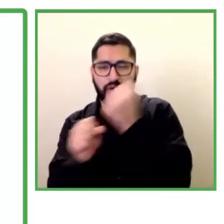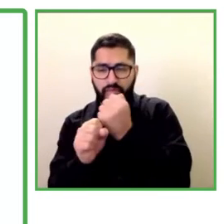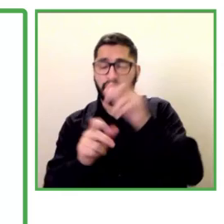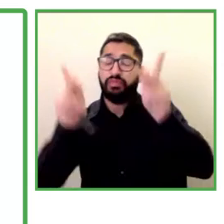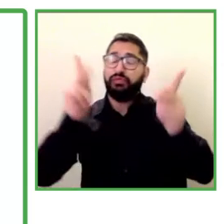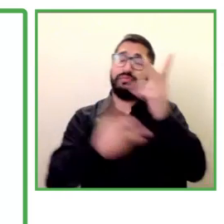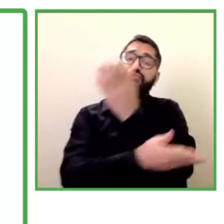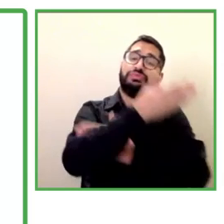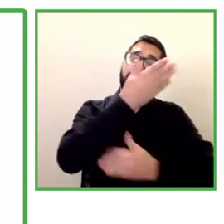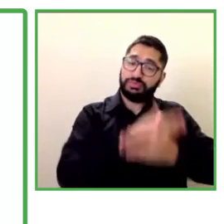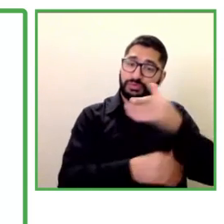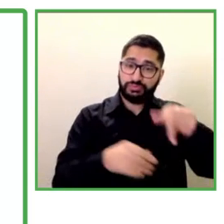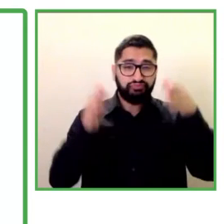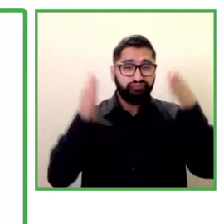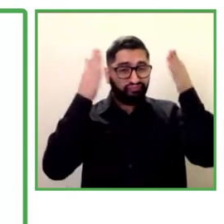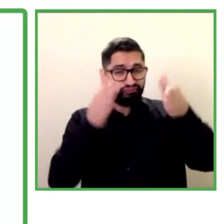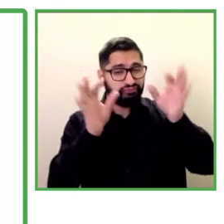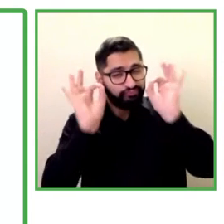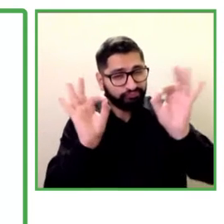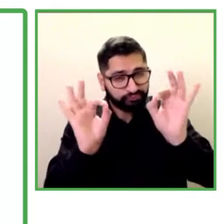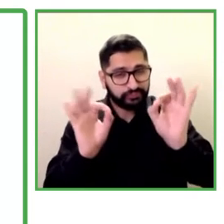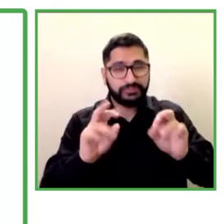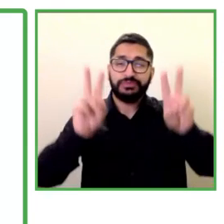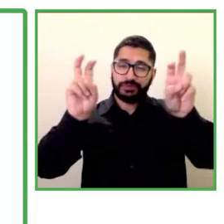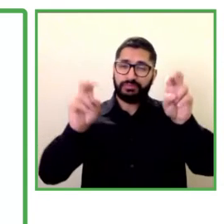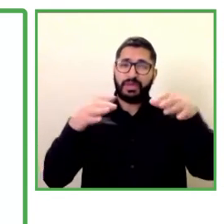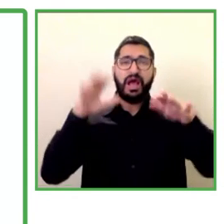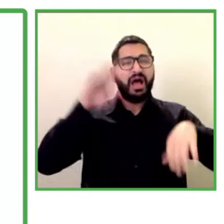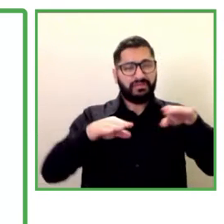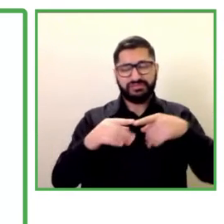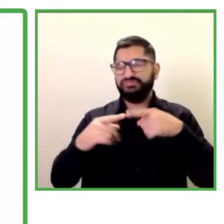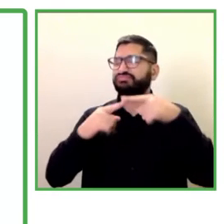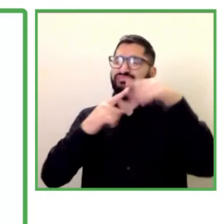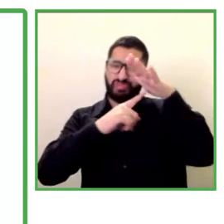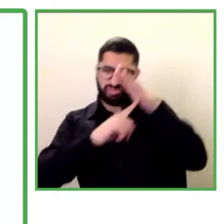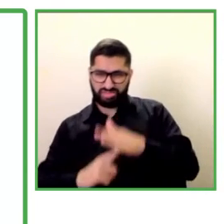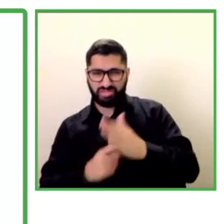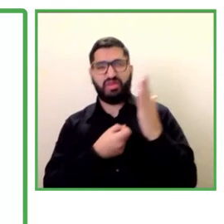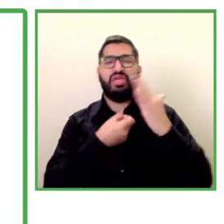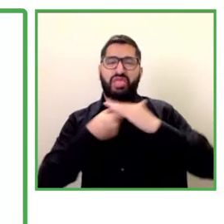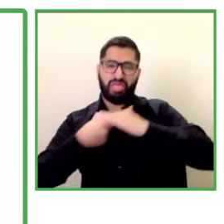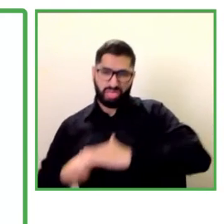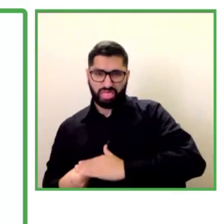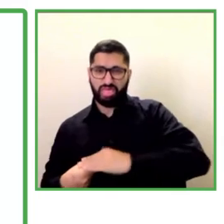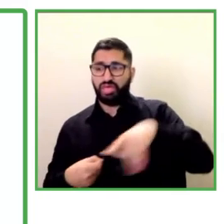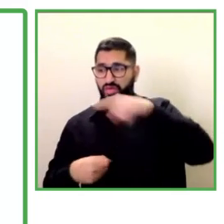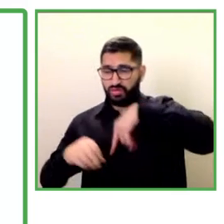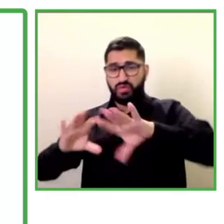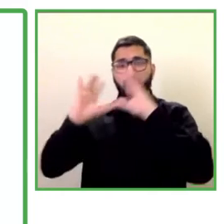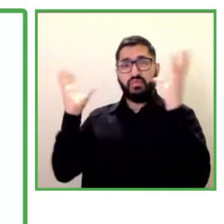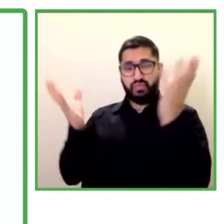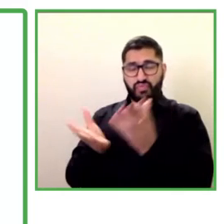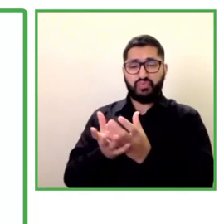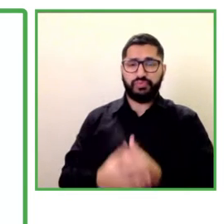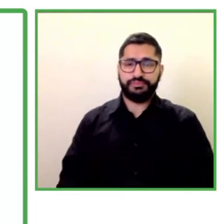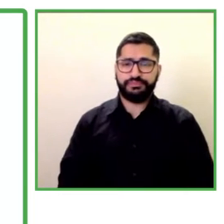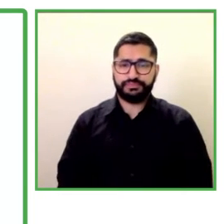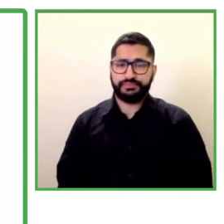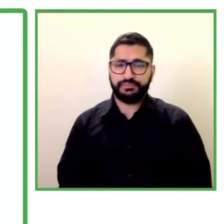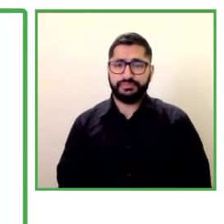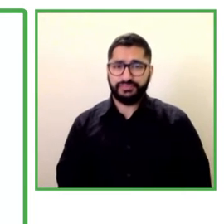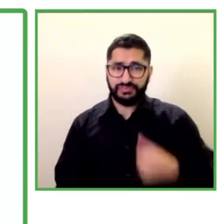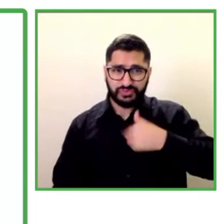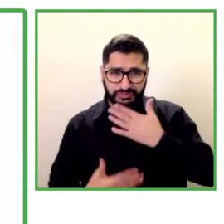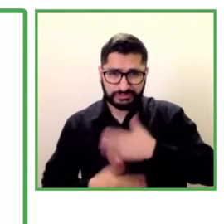some characteristics that have meant segregation and important discrimination in our society. This is,